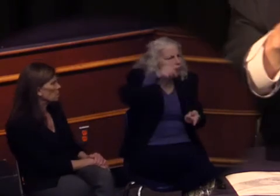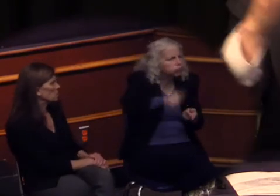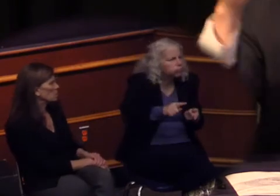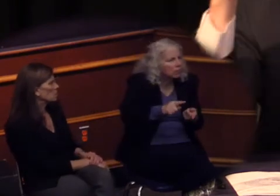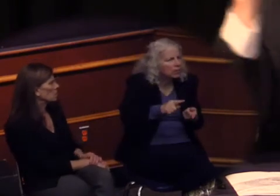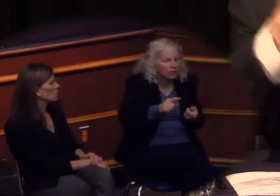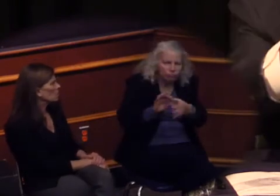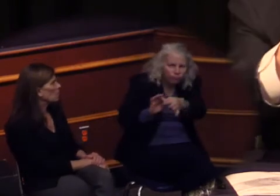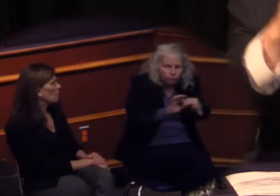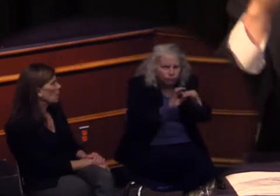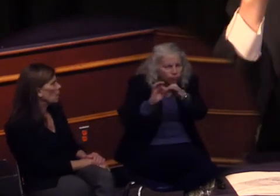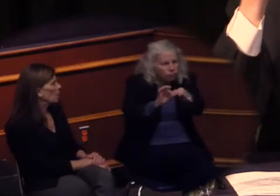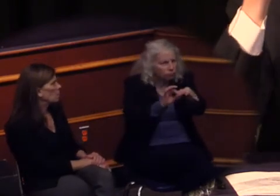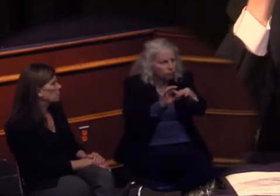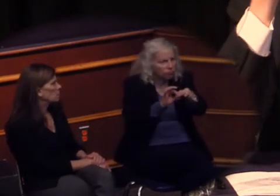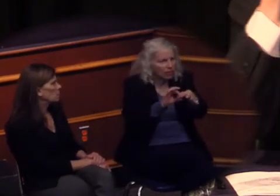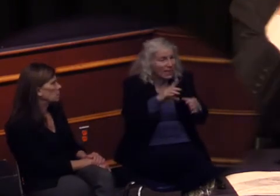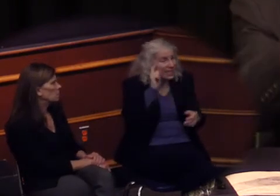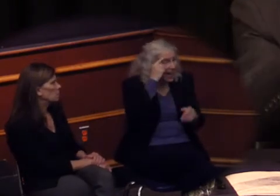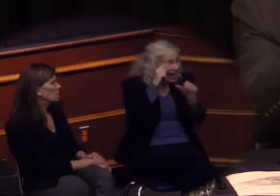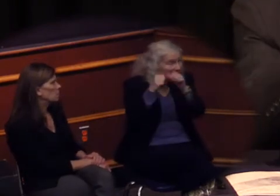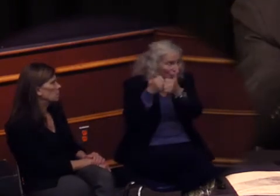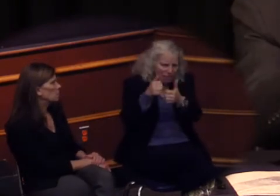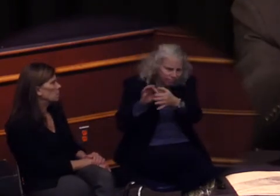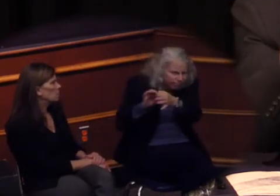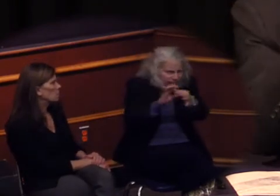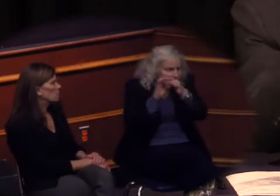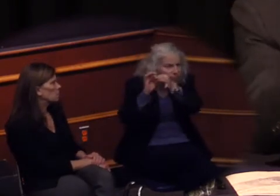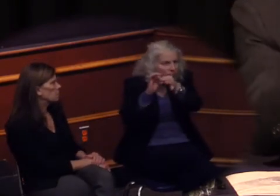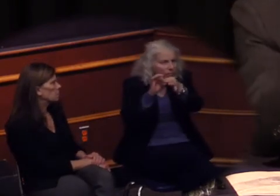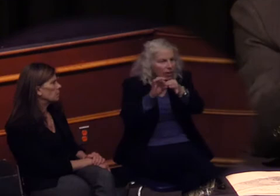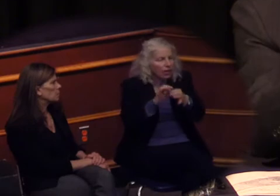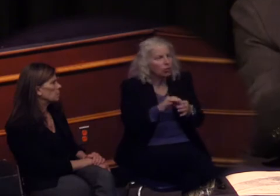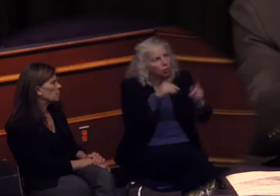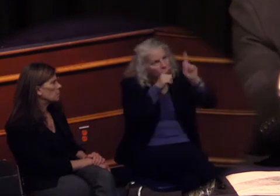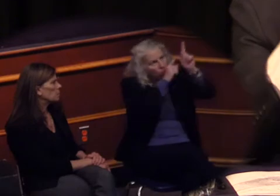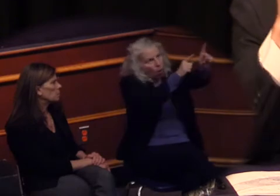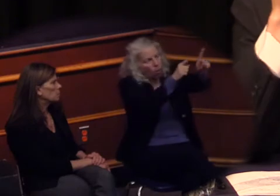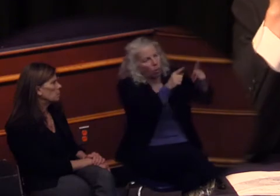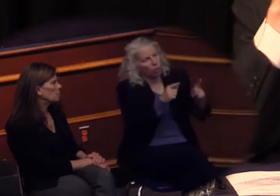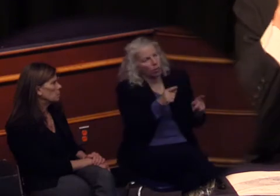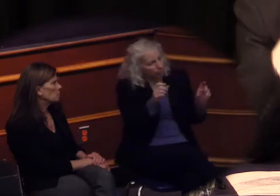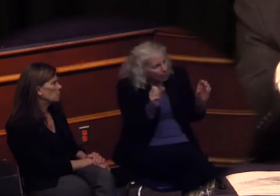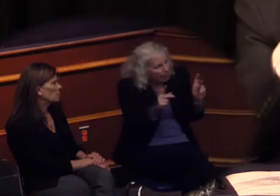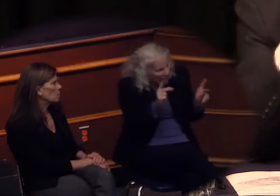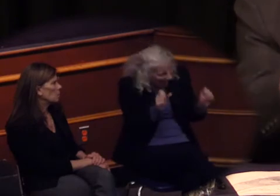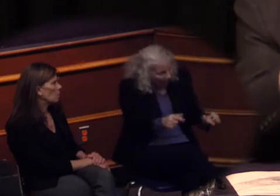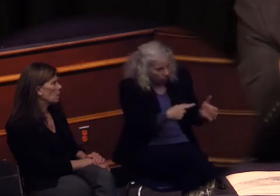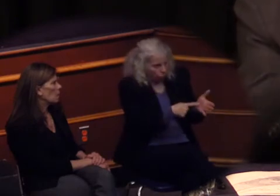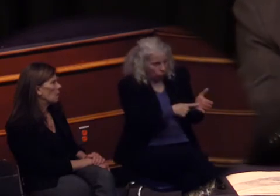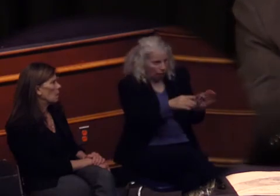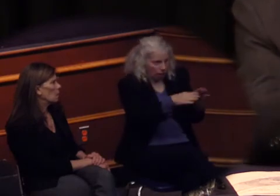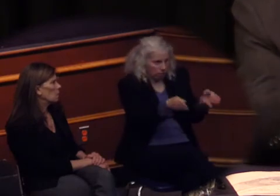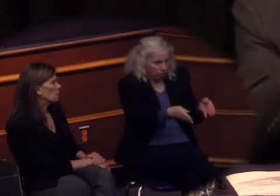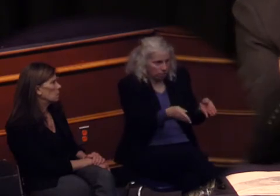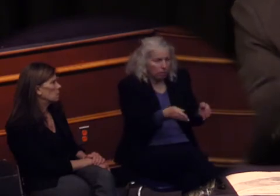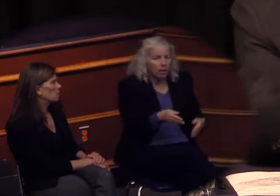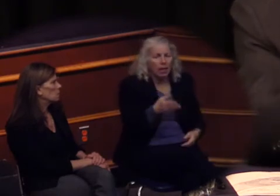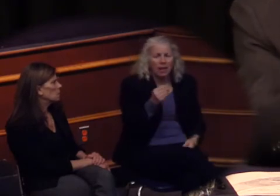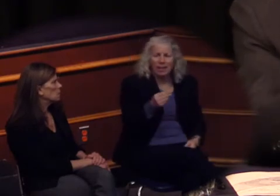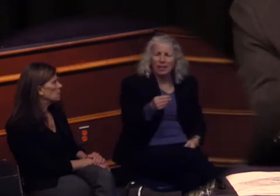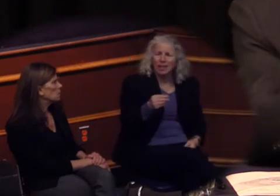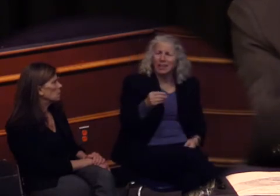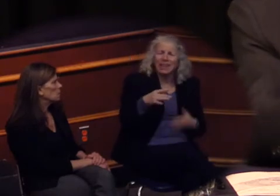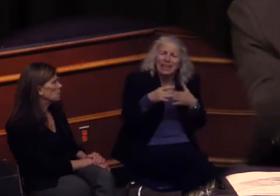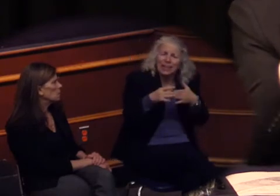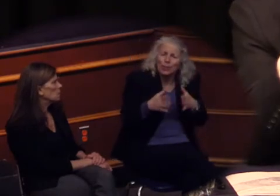coordinate them against the one common plan that we're working towards. And provide basic leadership here. Treat it